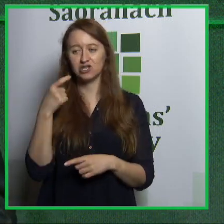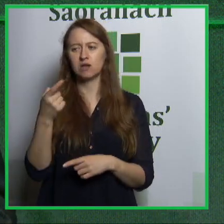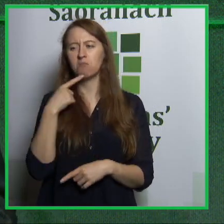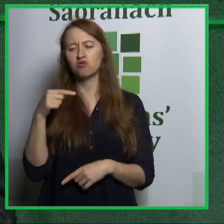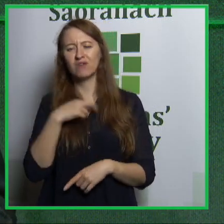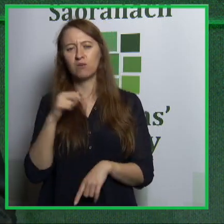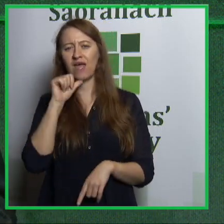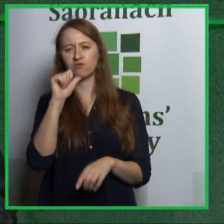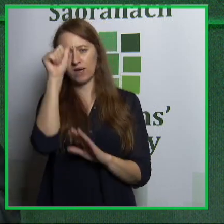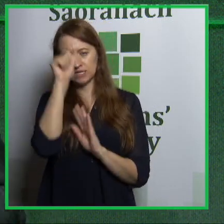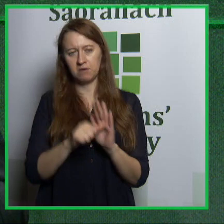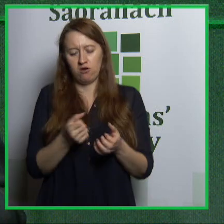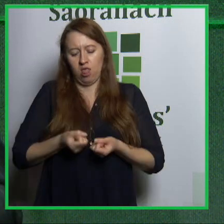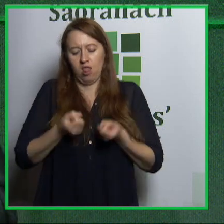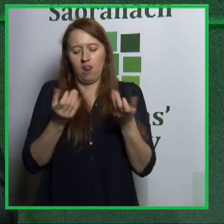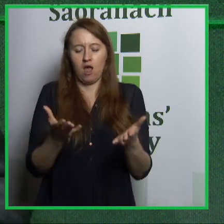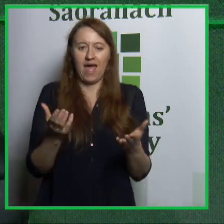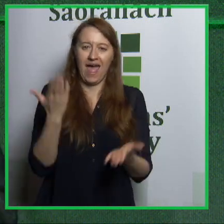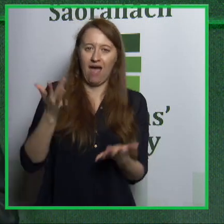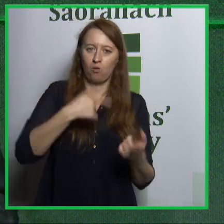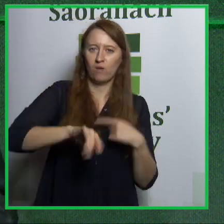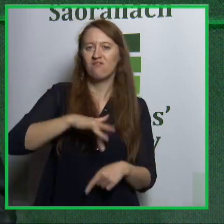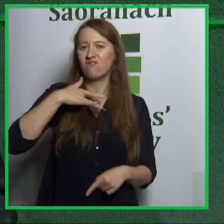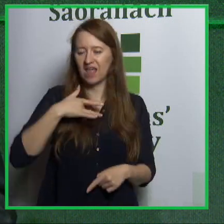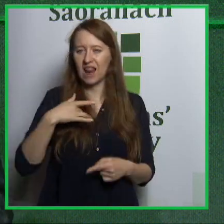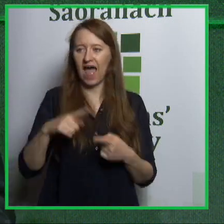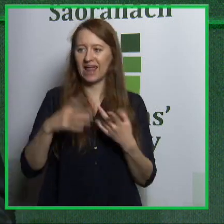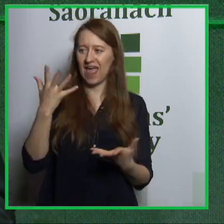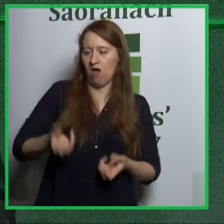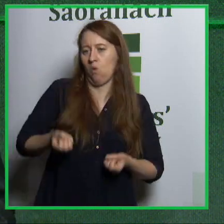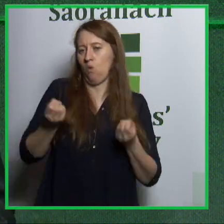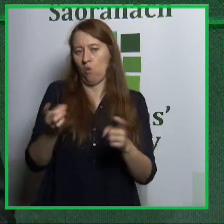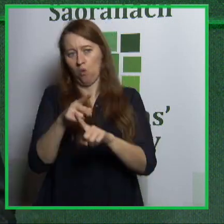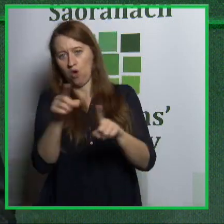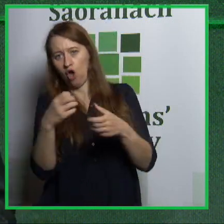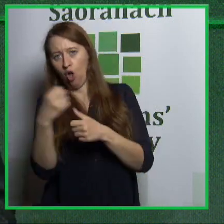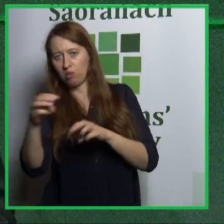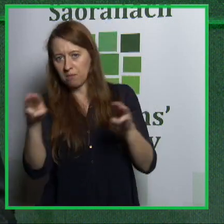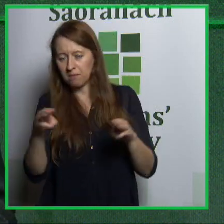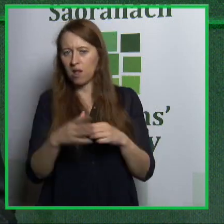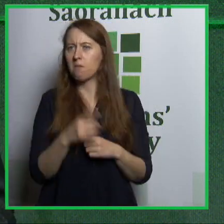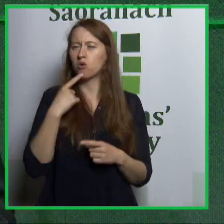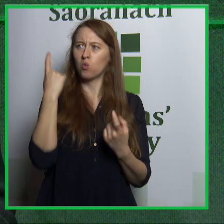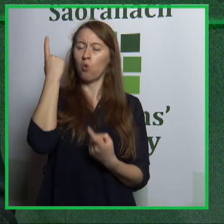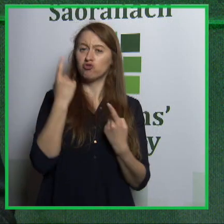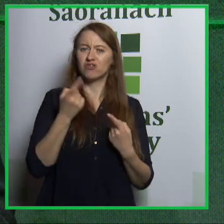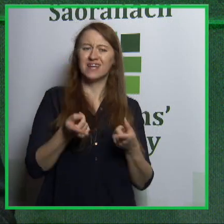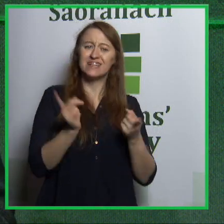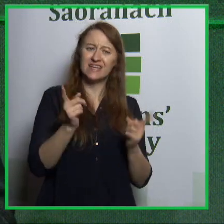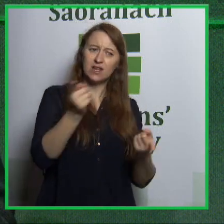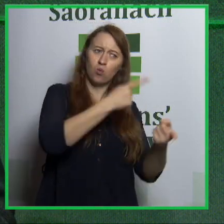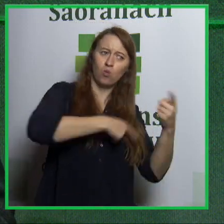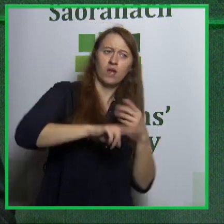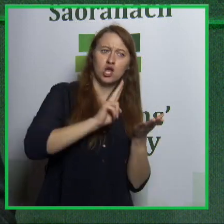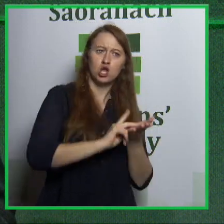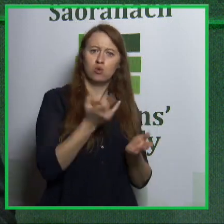to do it, and to articulate how it felt when other people did it around us. Were we doing it because we wanted to be a part of something? Were we doing it because we wanted